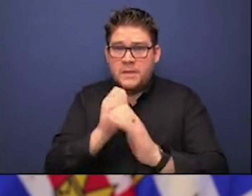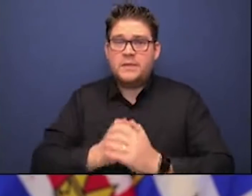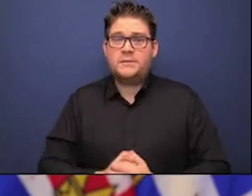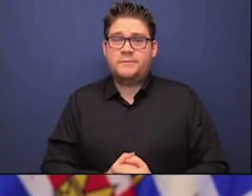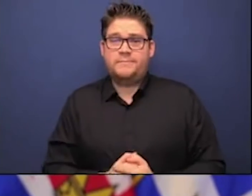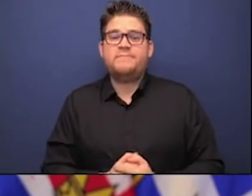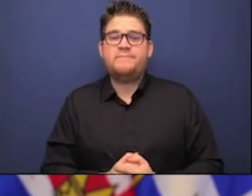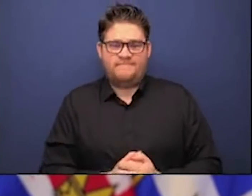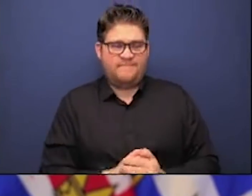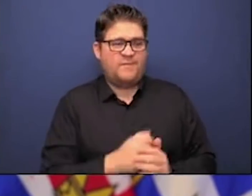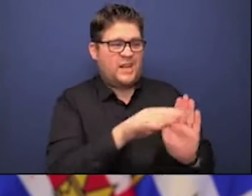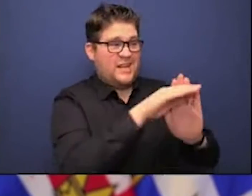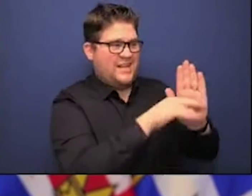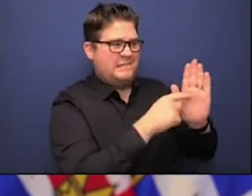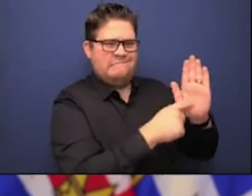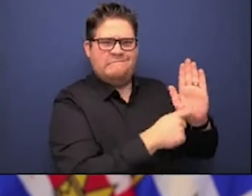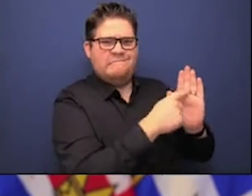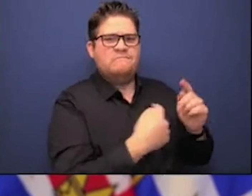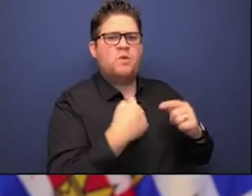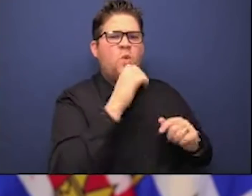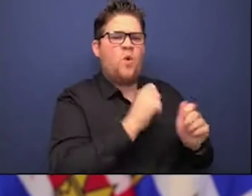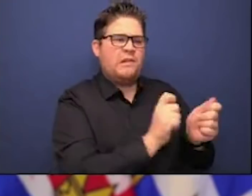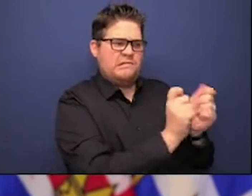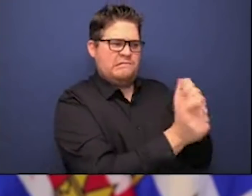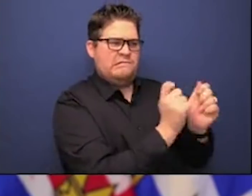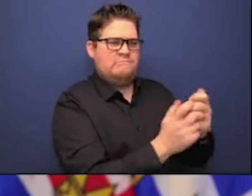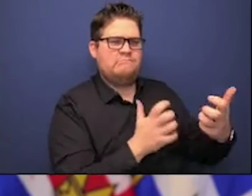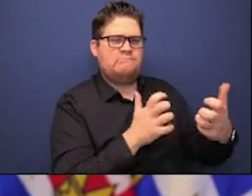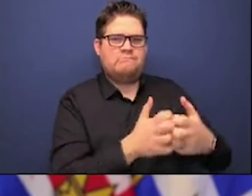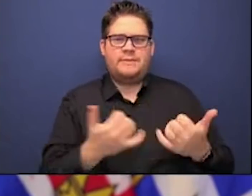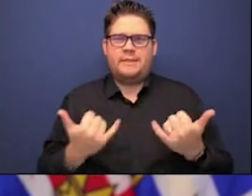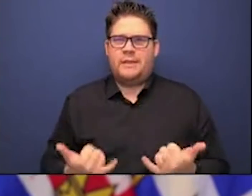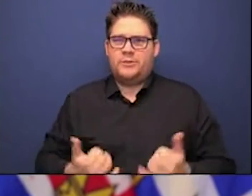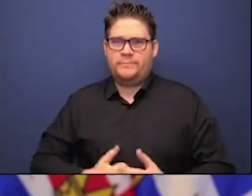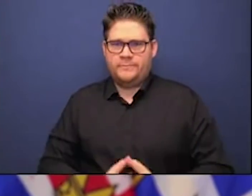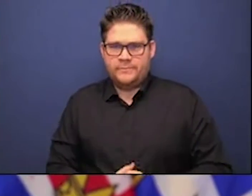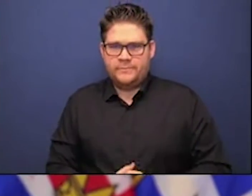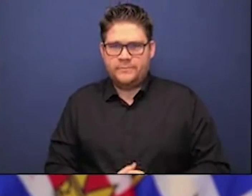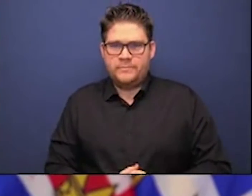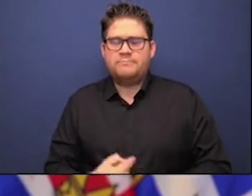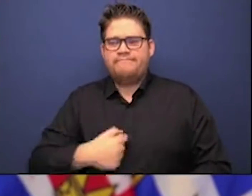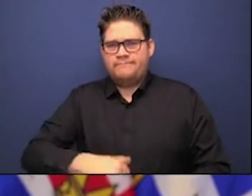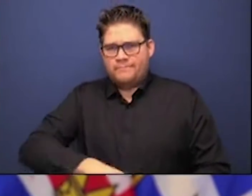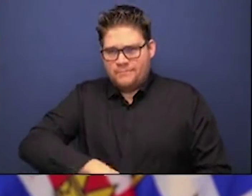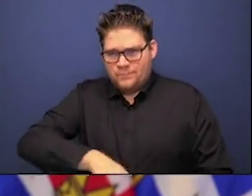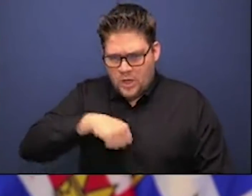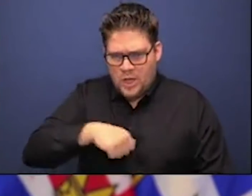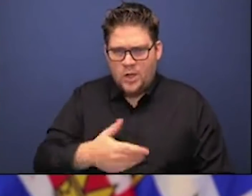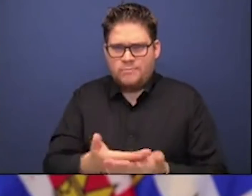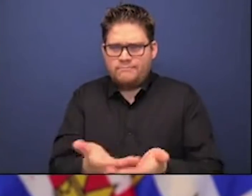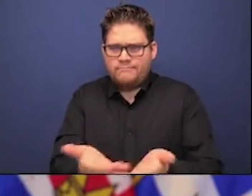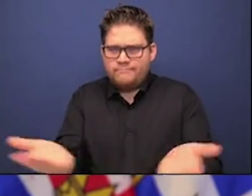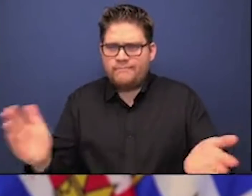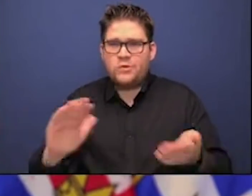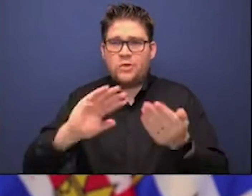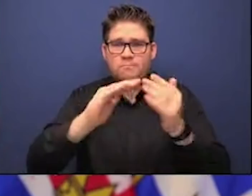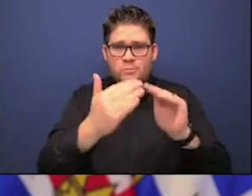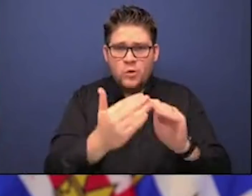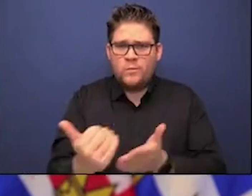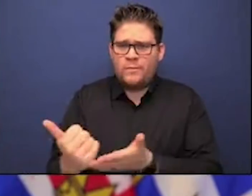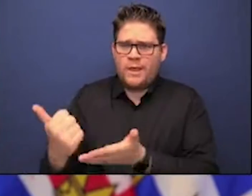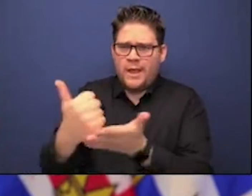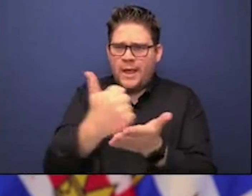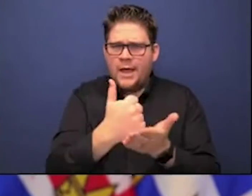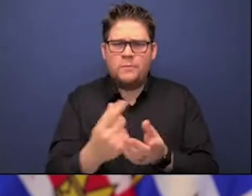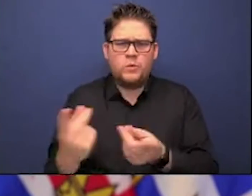community has come together to support in-class learning for students across this province. From the very beginning, it has